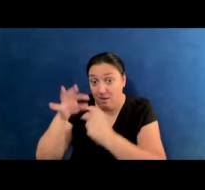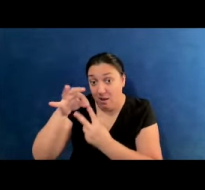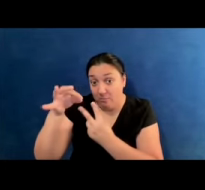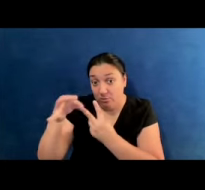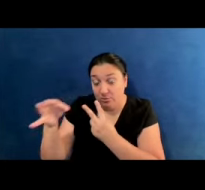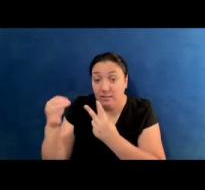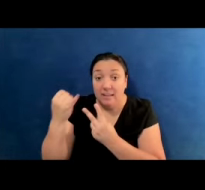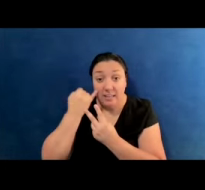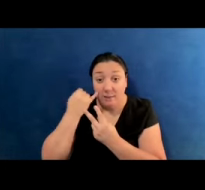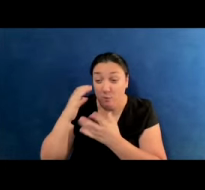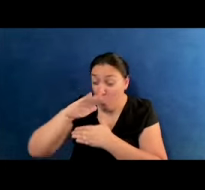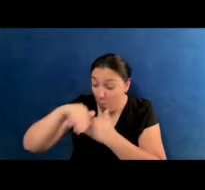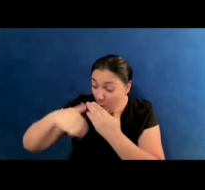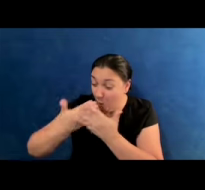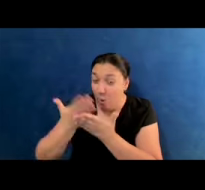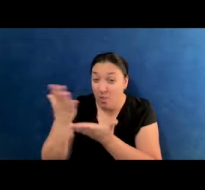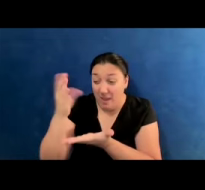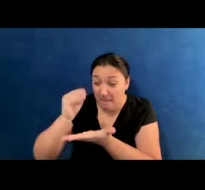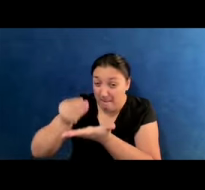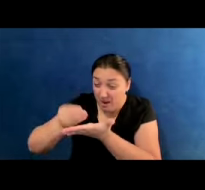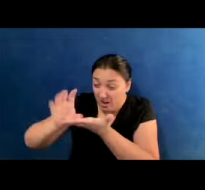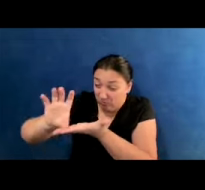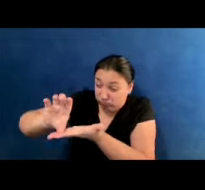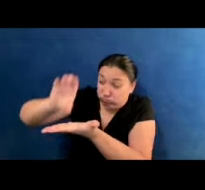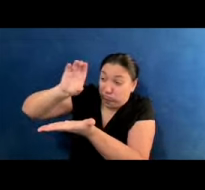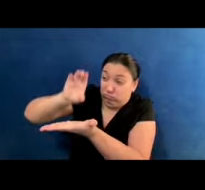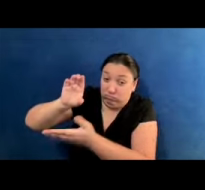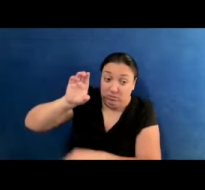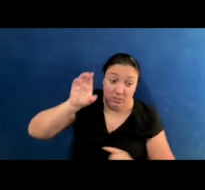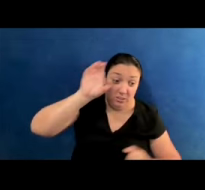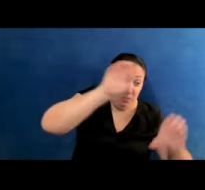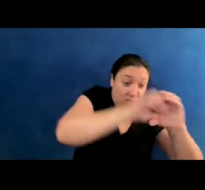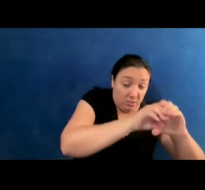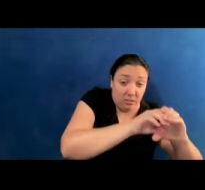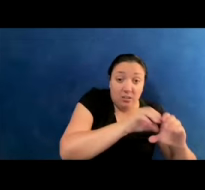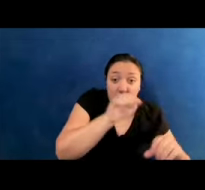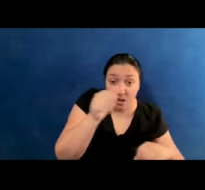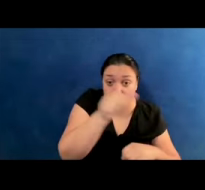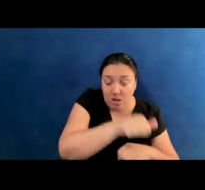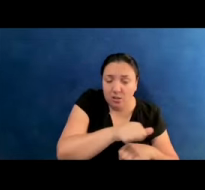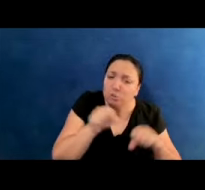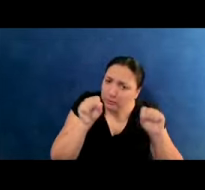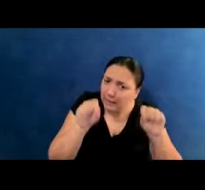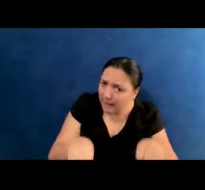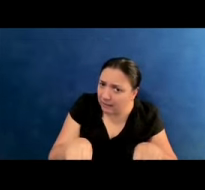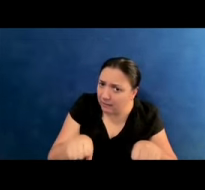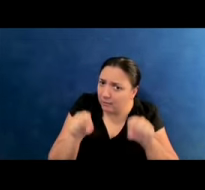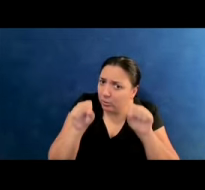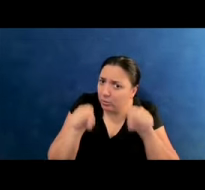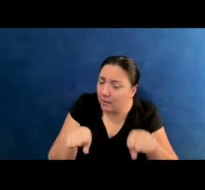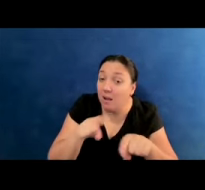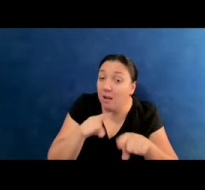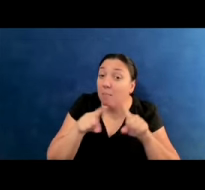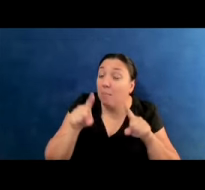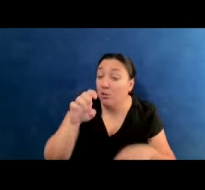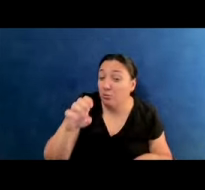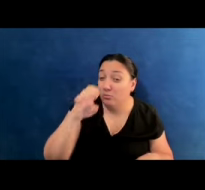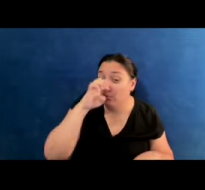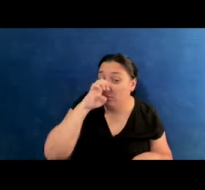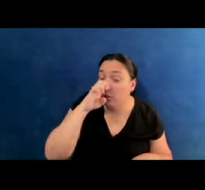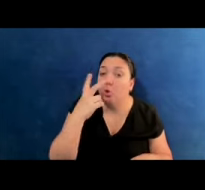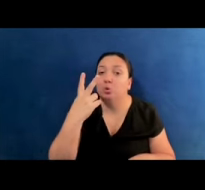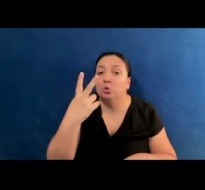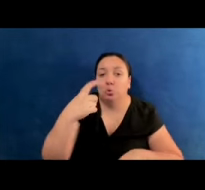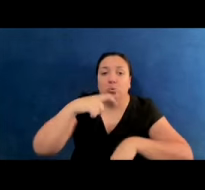want to completely move all that money out of that savings option and move it to a different one, you can do that, but you're restricted to only do that